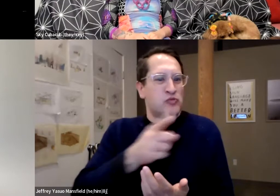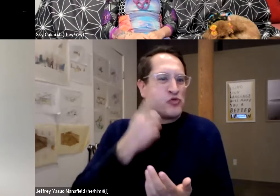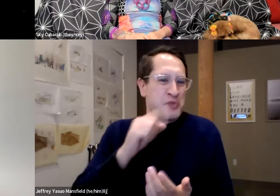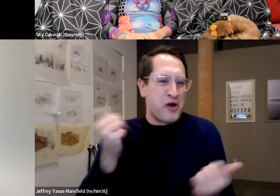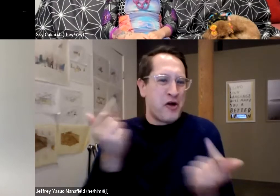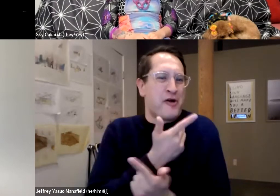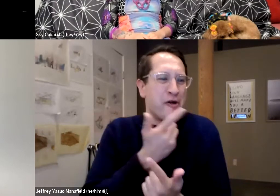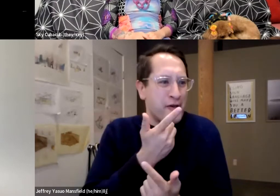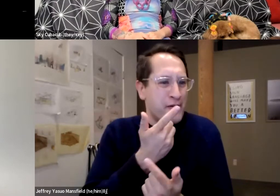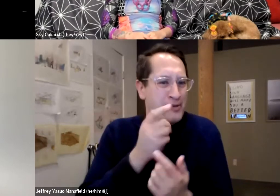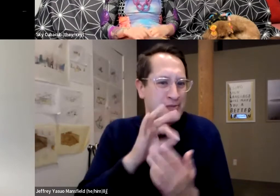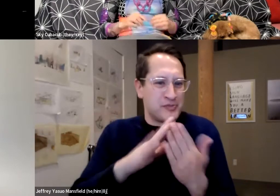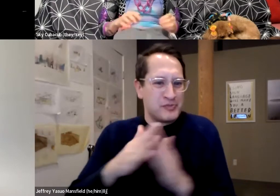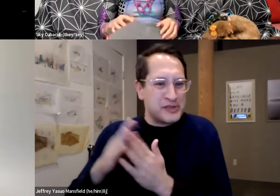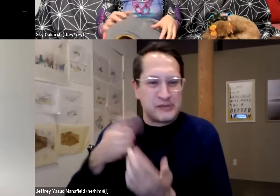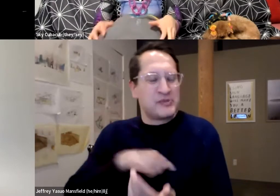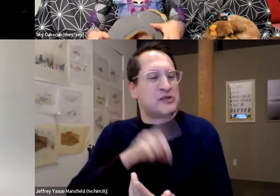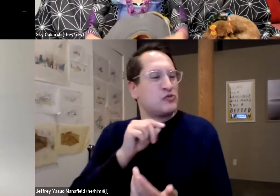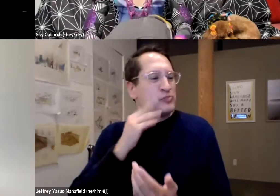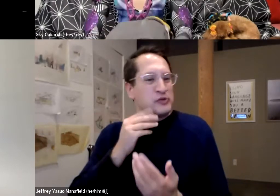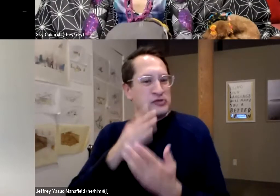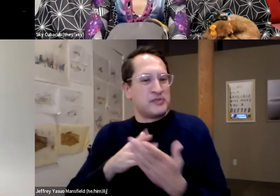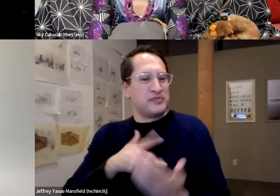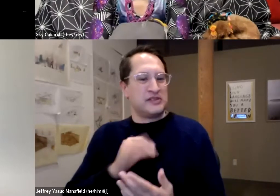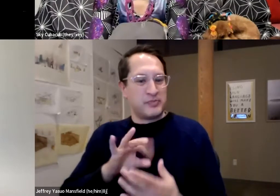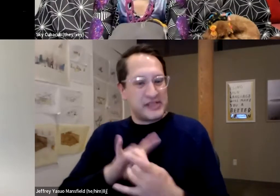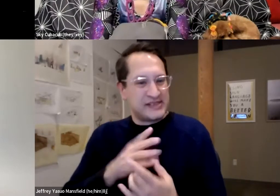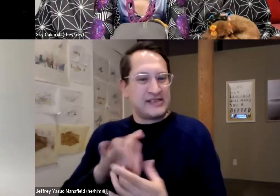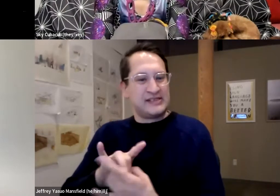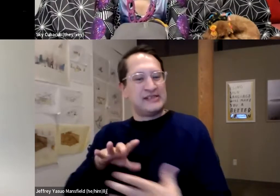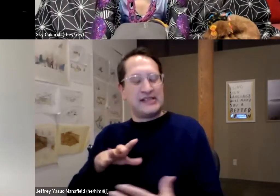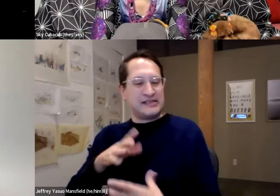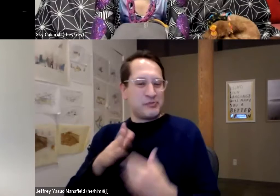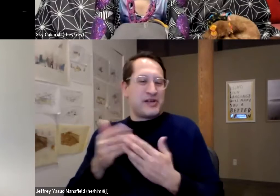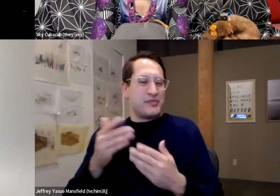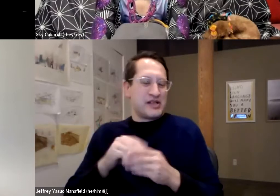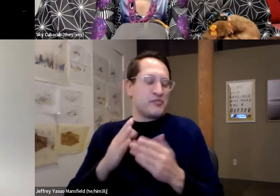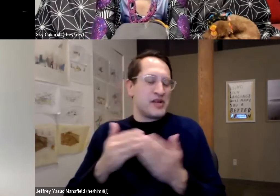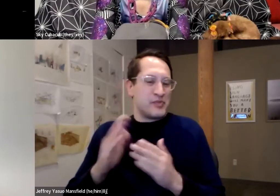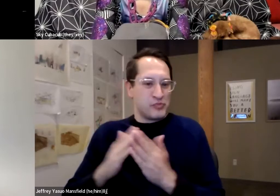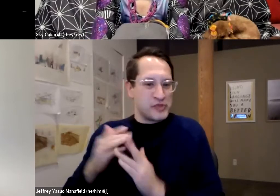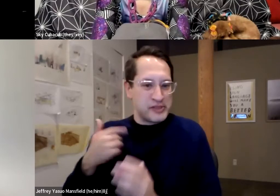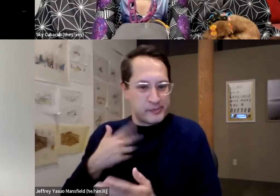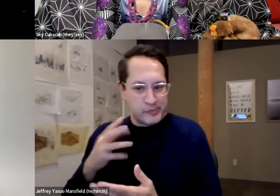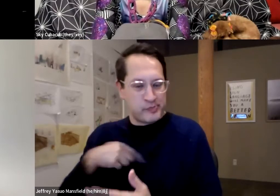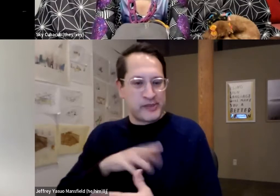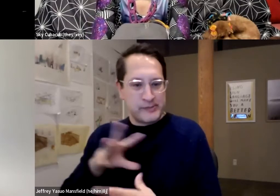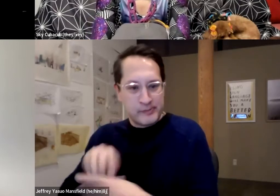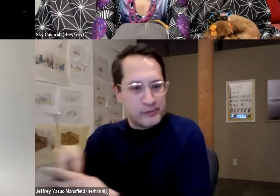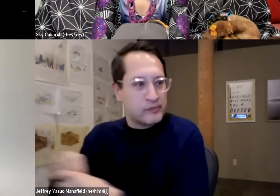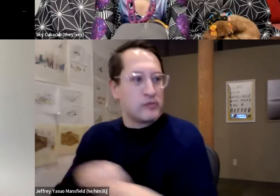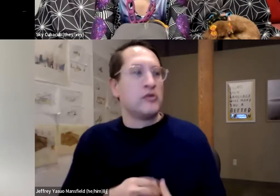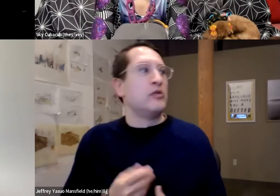community? And really, that's true for all. That's true for all of communities. We do experience some sense of connection and some disconnection. And, you